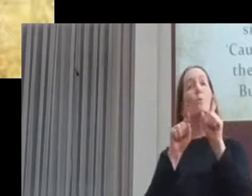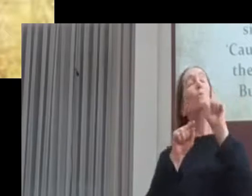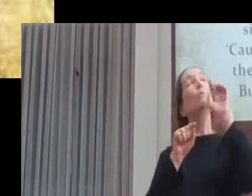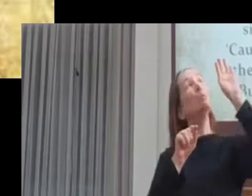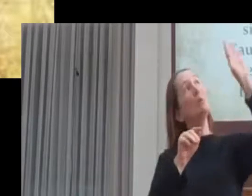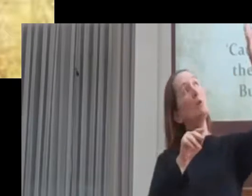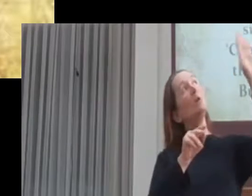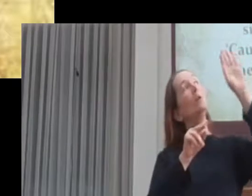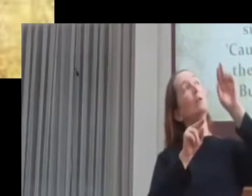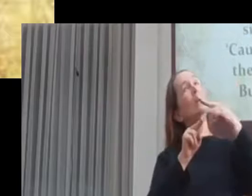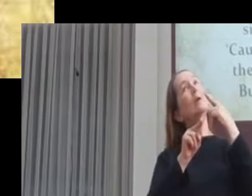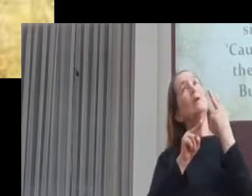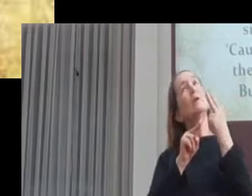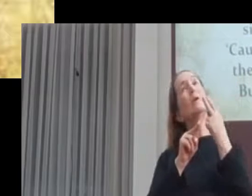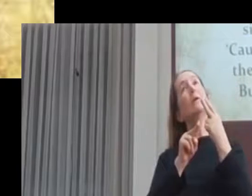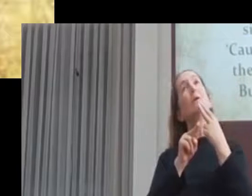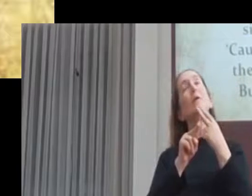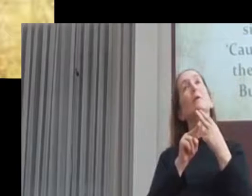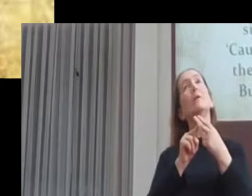save